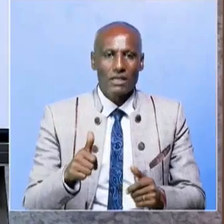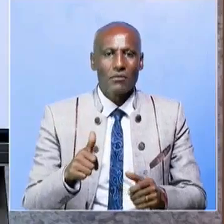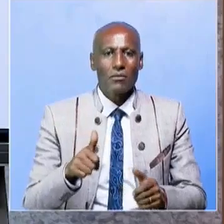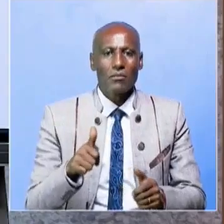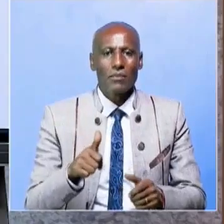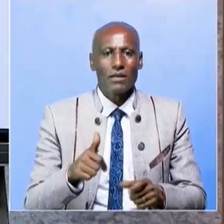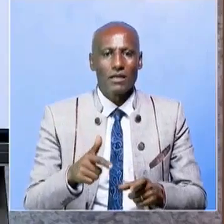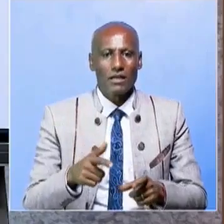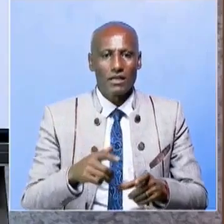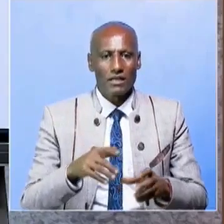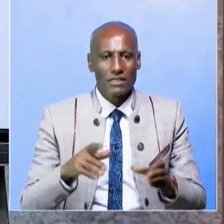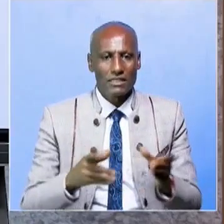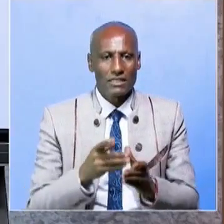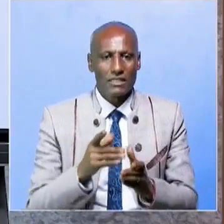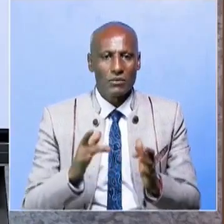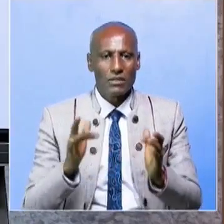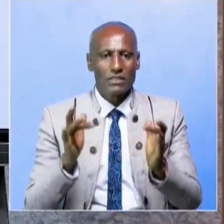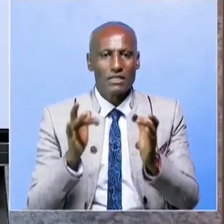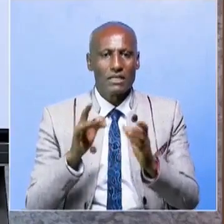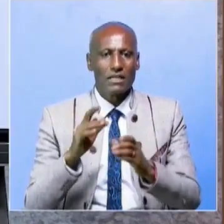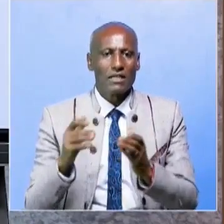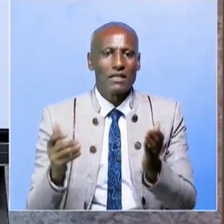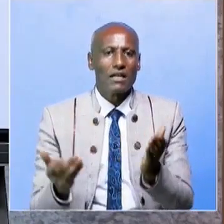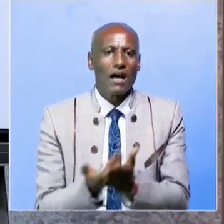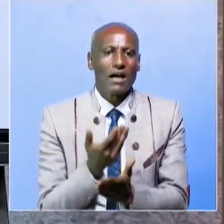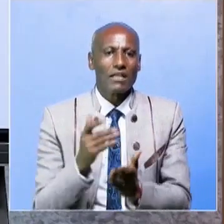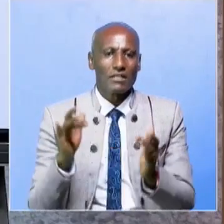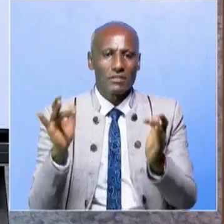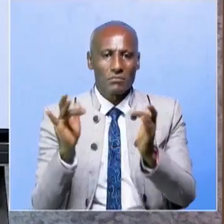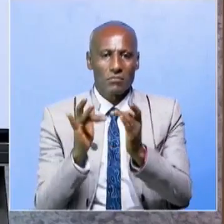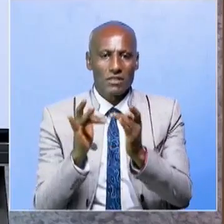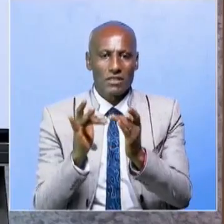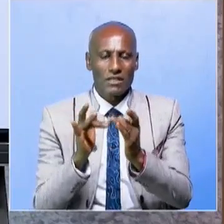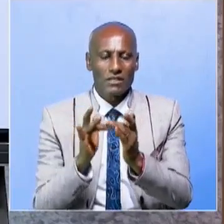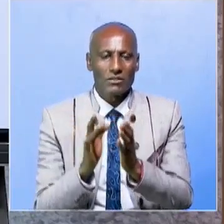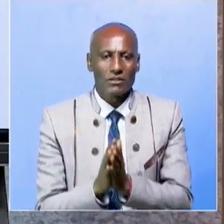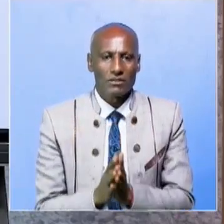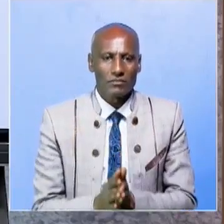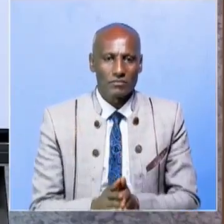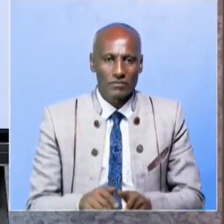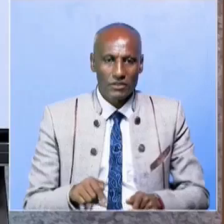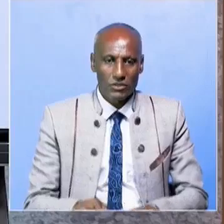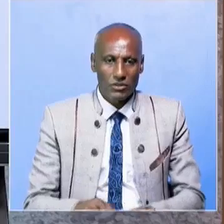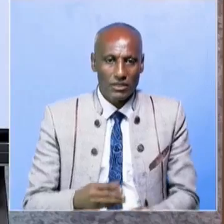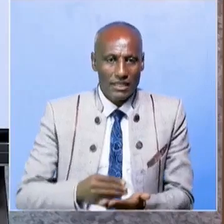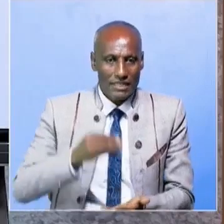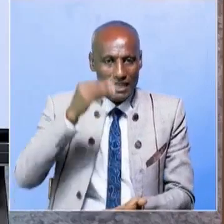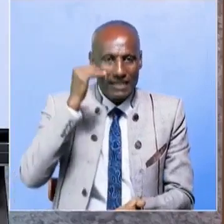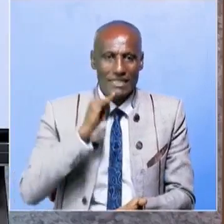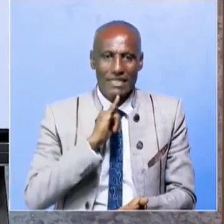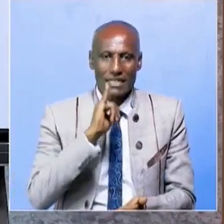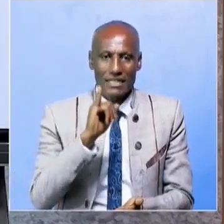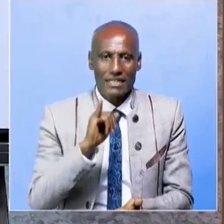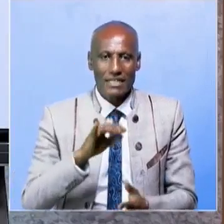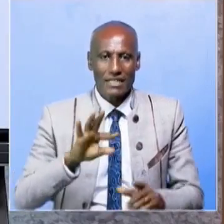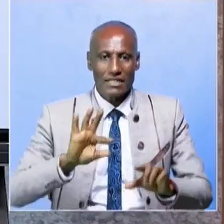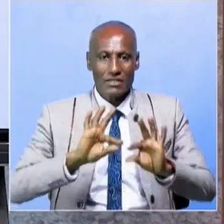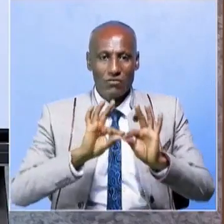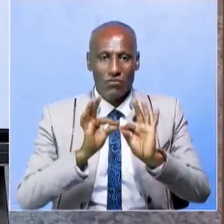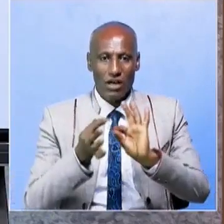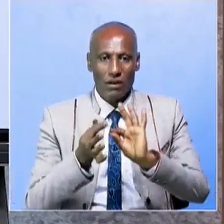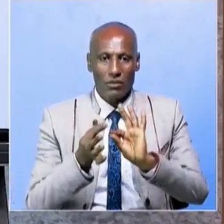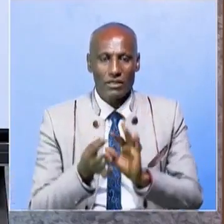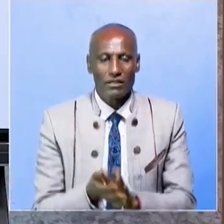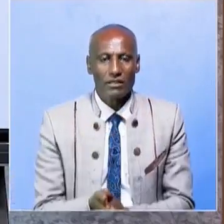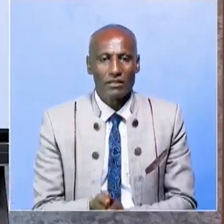Zero in collaboration with Addis Media Network. So today's lesson is vocabulary,